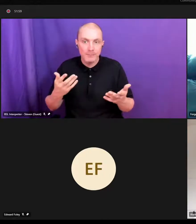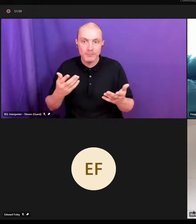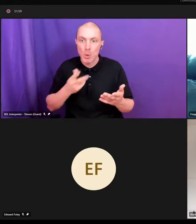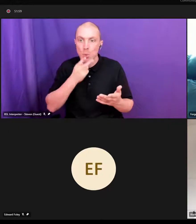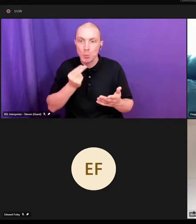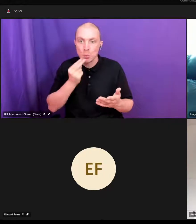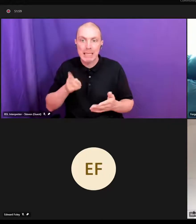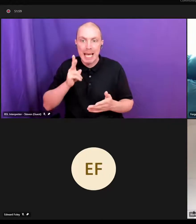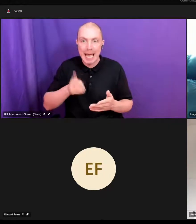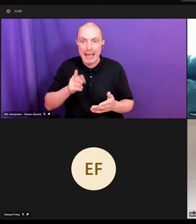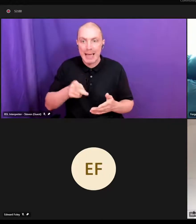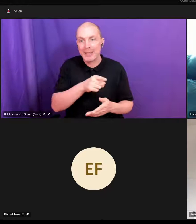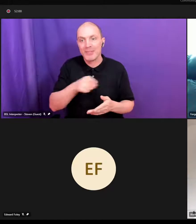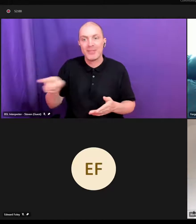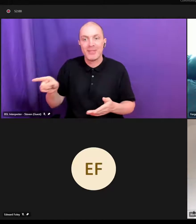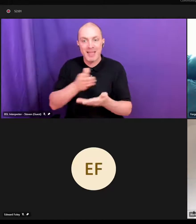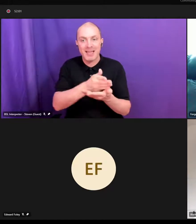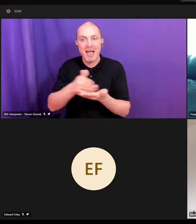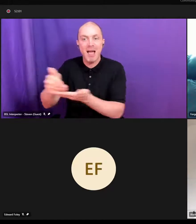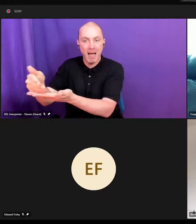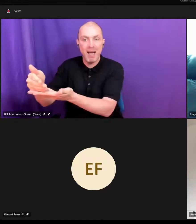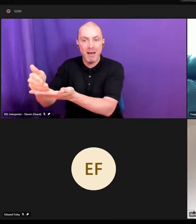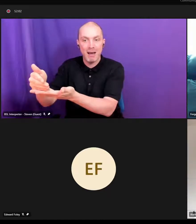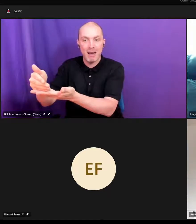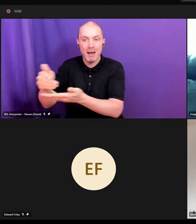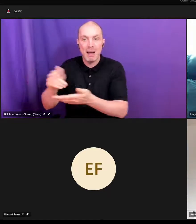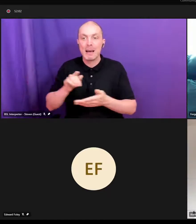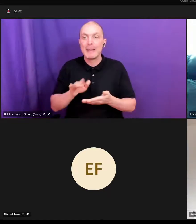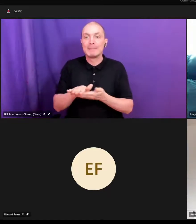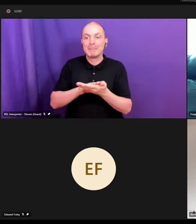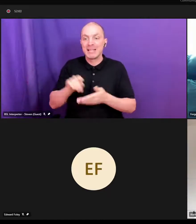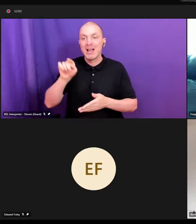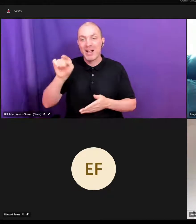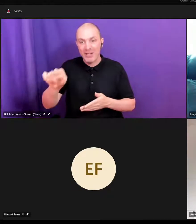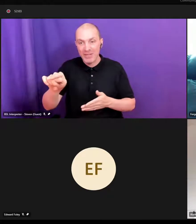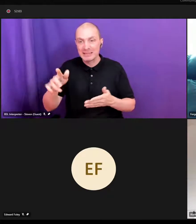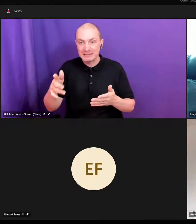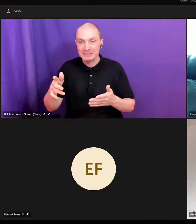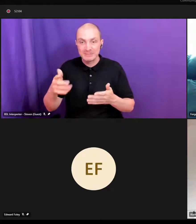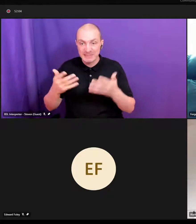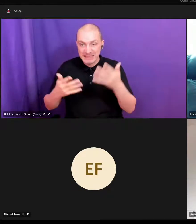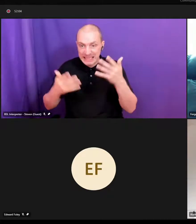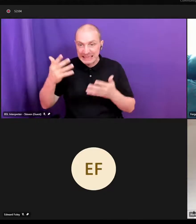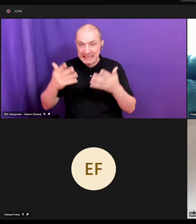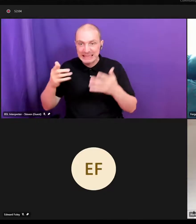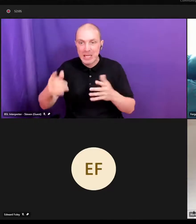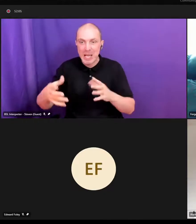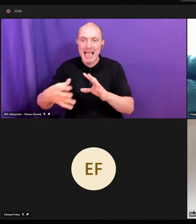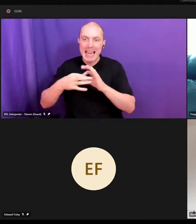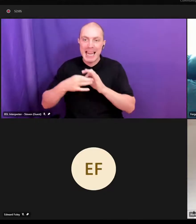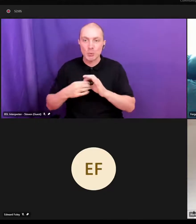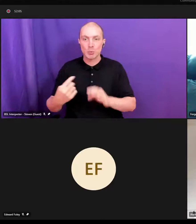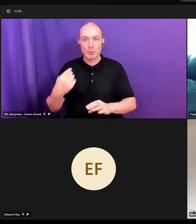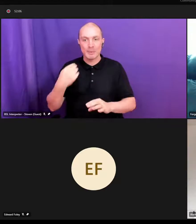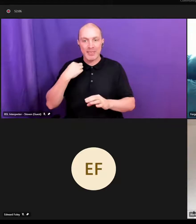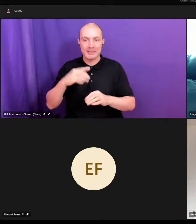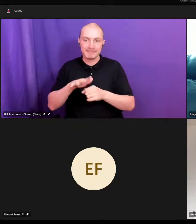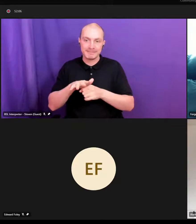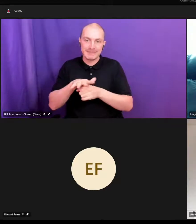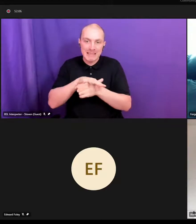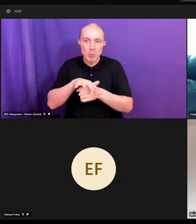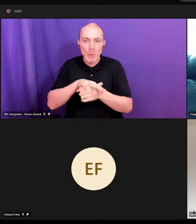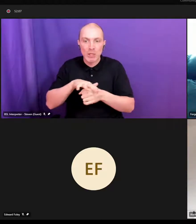down to timing and circumstances. So hopefully that'll give members the assurance that they will be appropriately